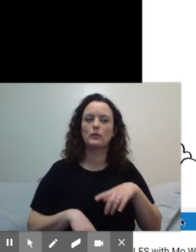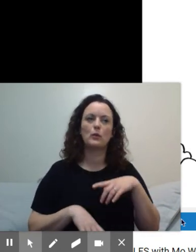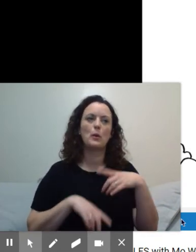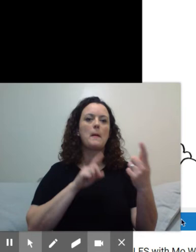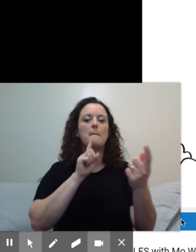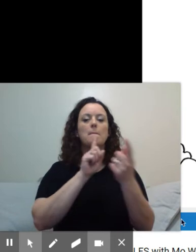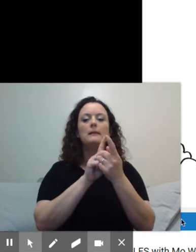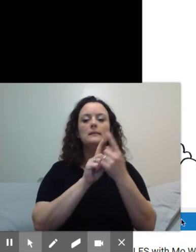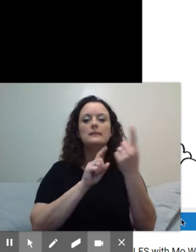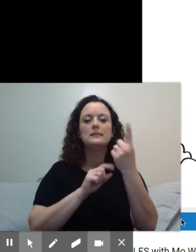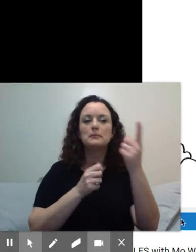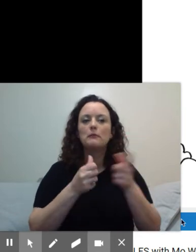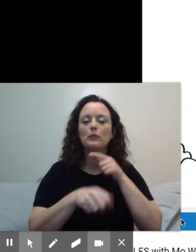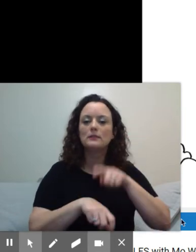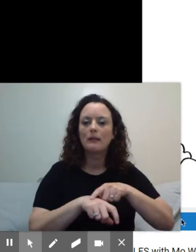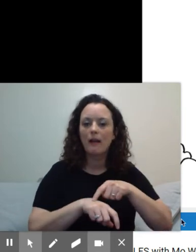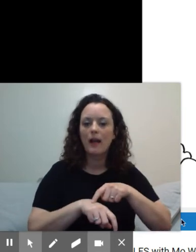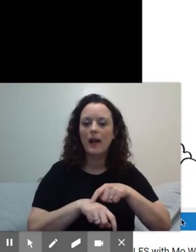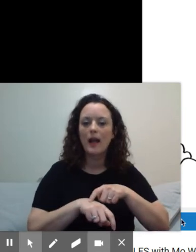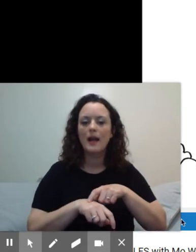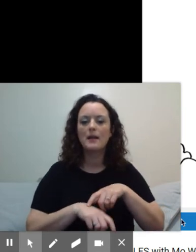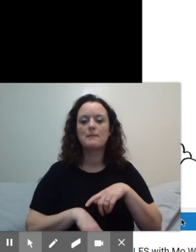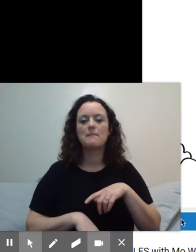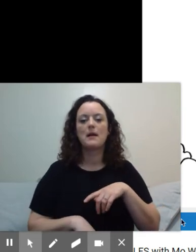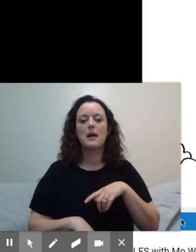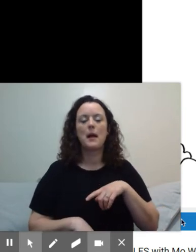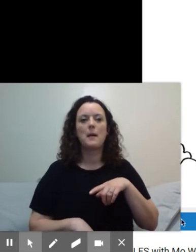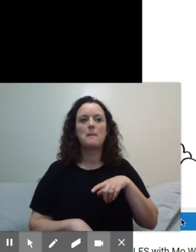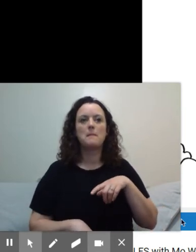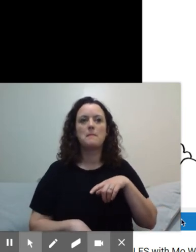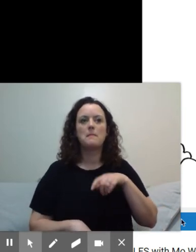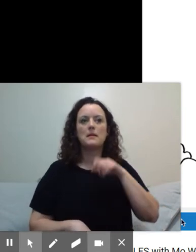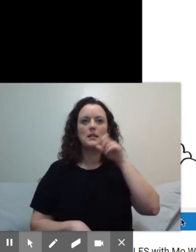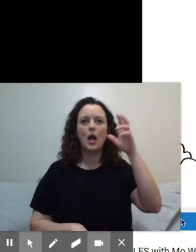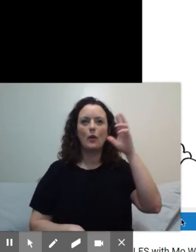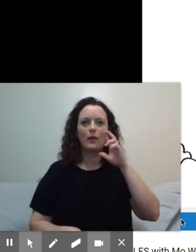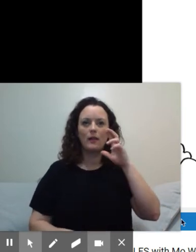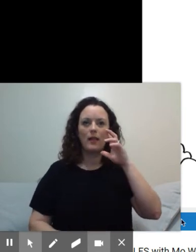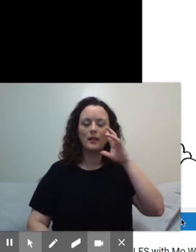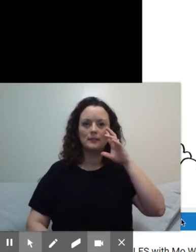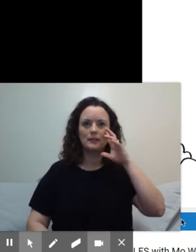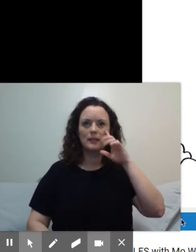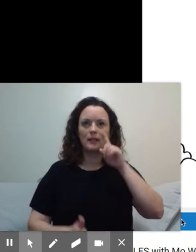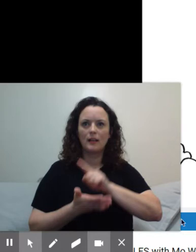first time that you didn't realize you were going to love for the rest of your life.